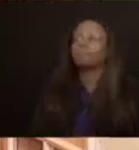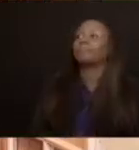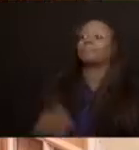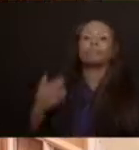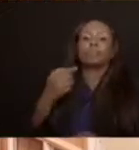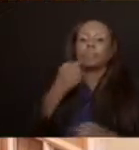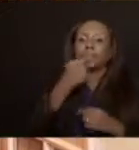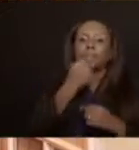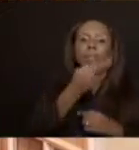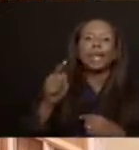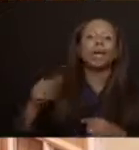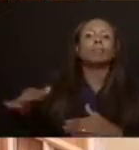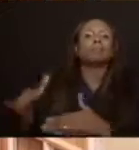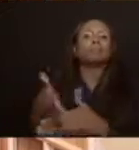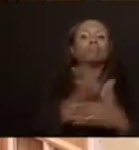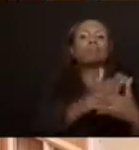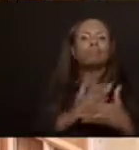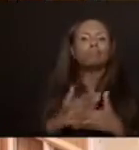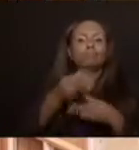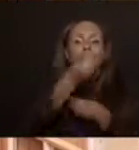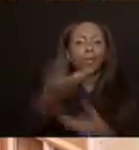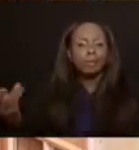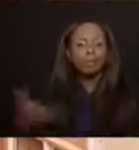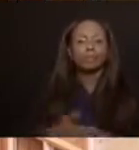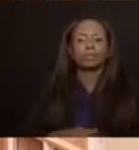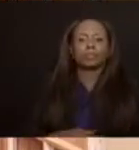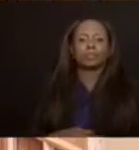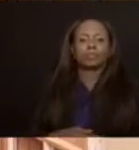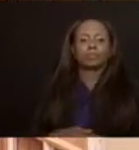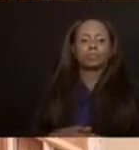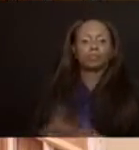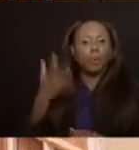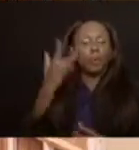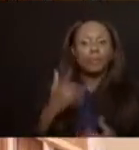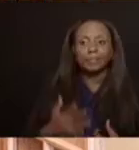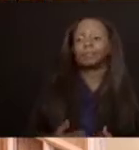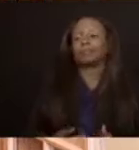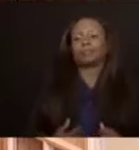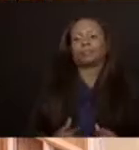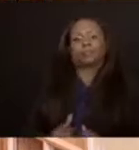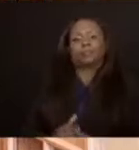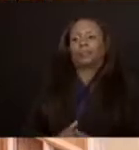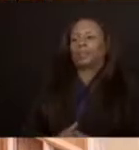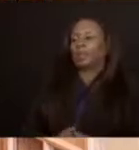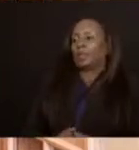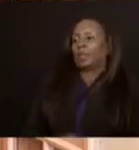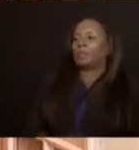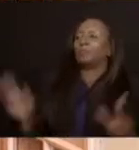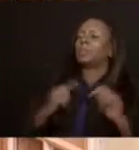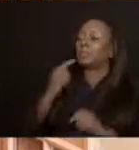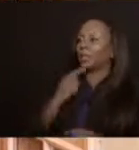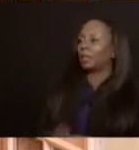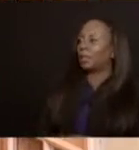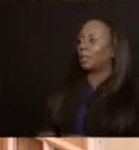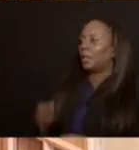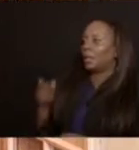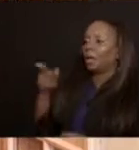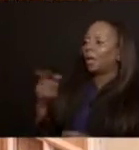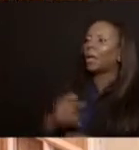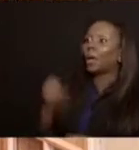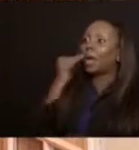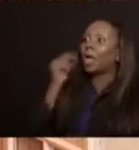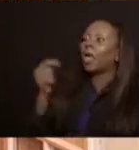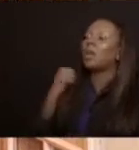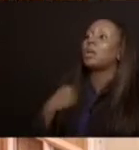me tomorrow, you need to tell. Because what we need is people saying, look, if you ain't feeling